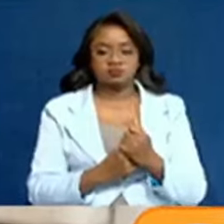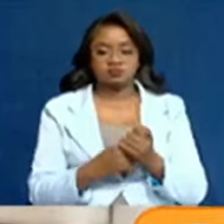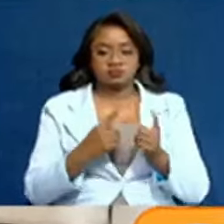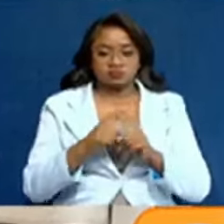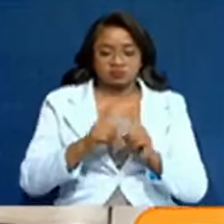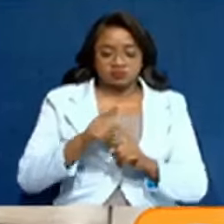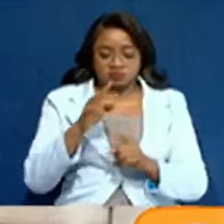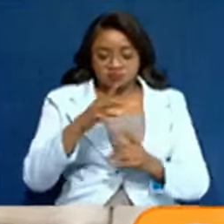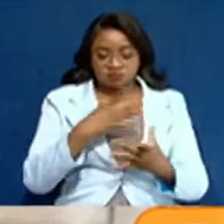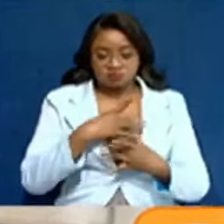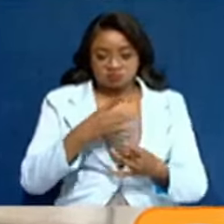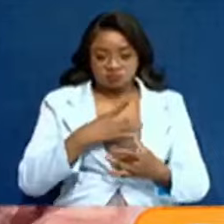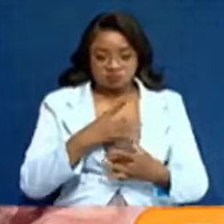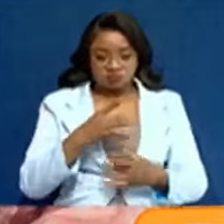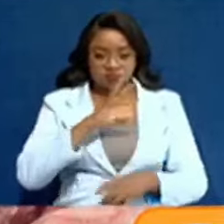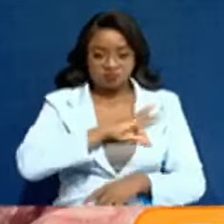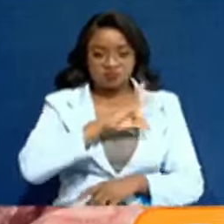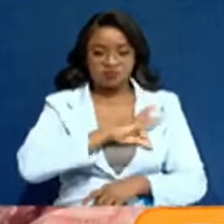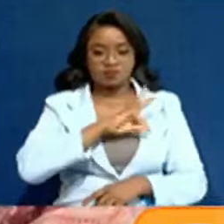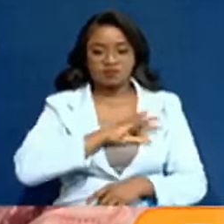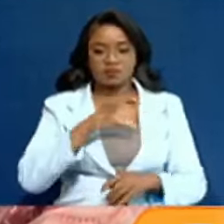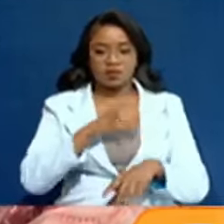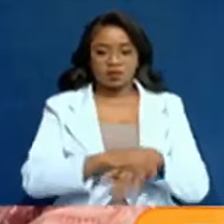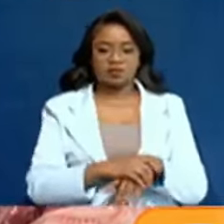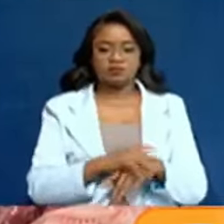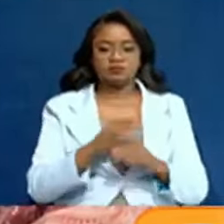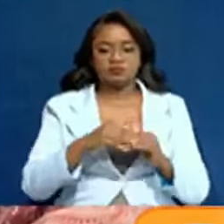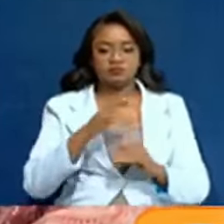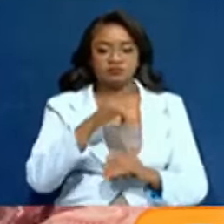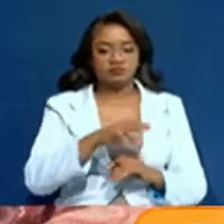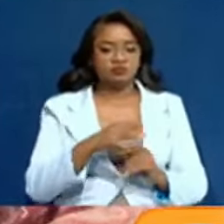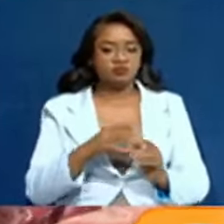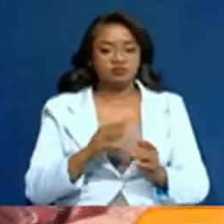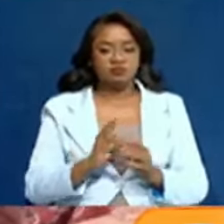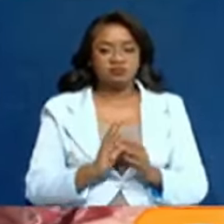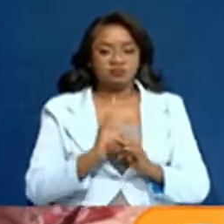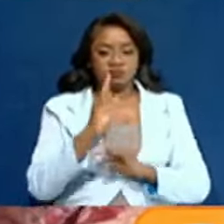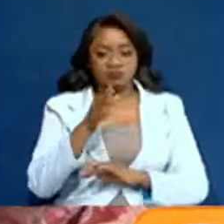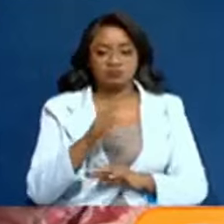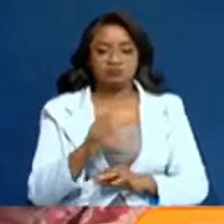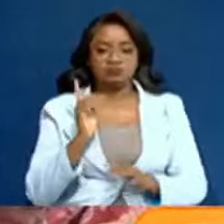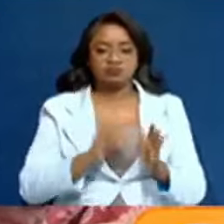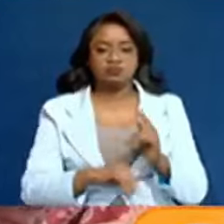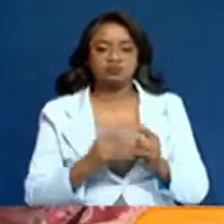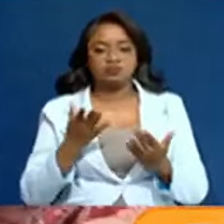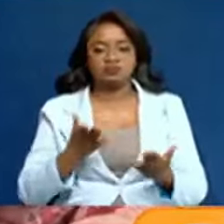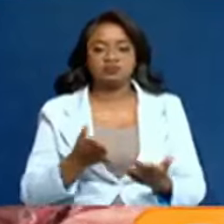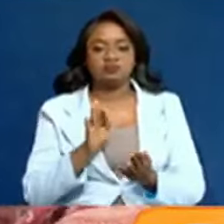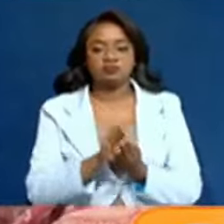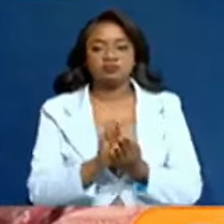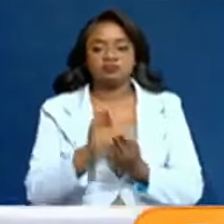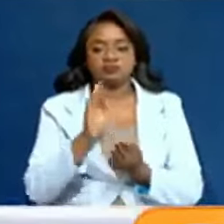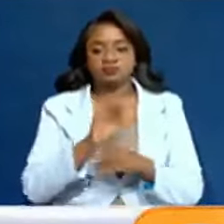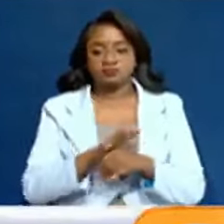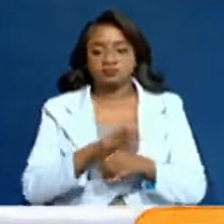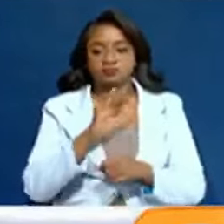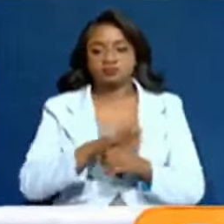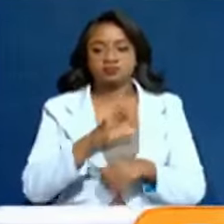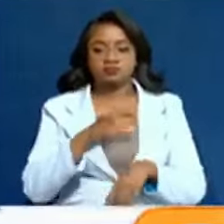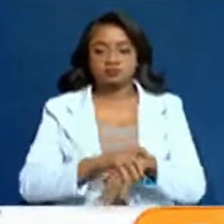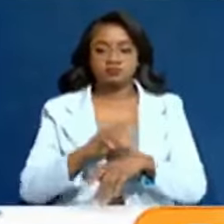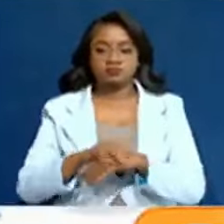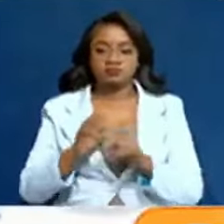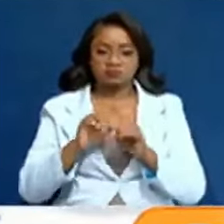at single-digit figures, which is half the prevailing commercial rates in Kenyan banks. The government also committed to ensure timely approval of